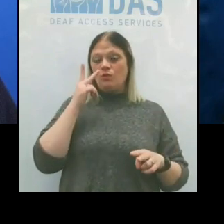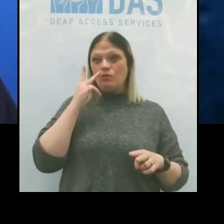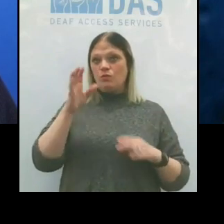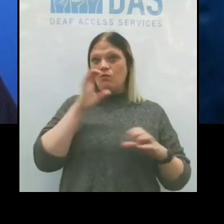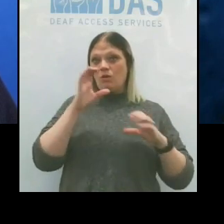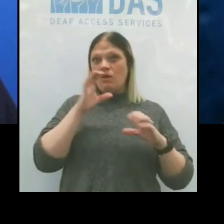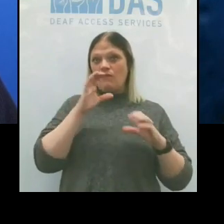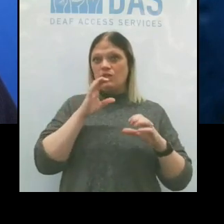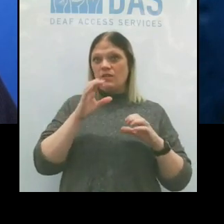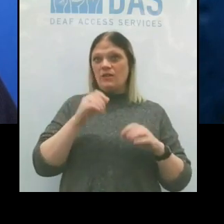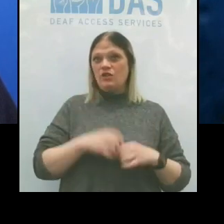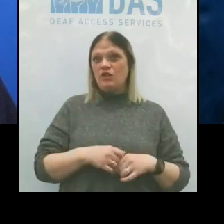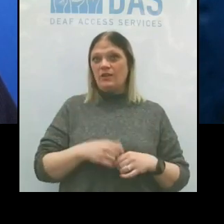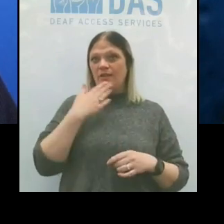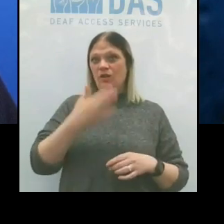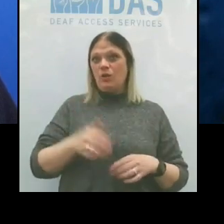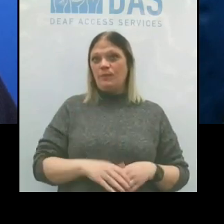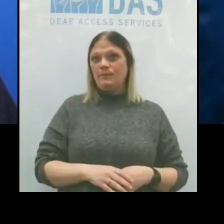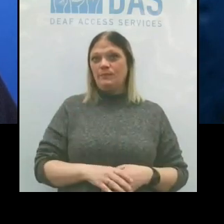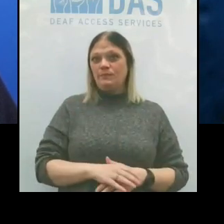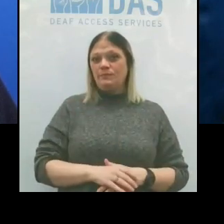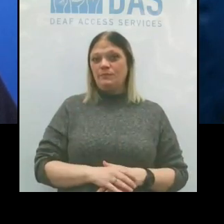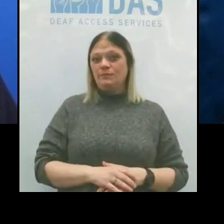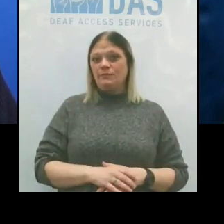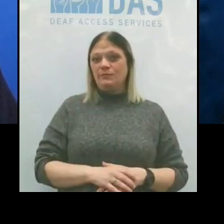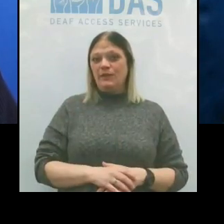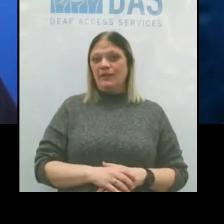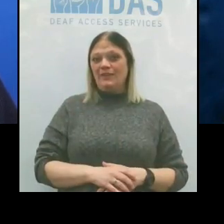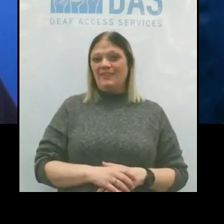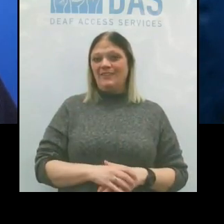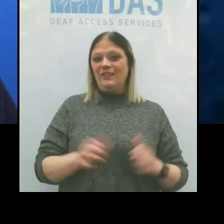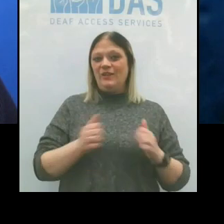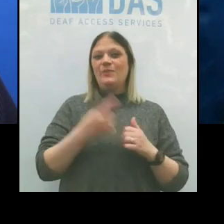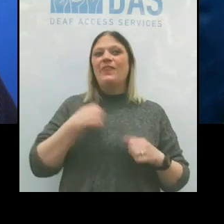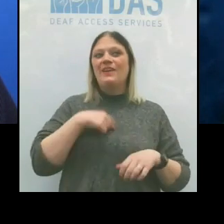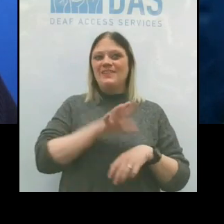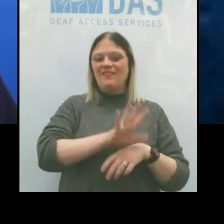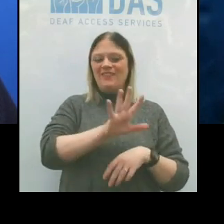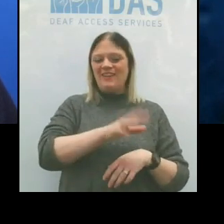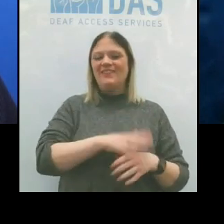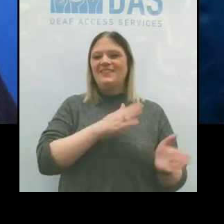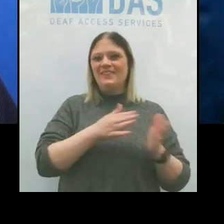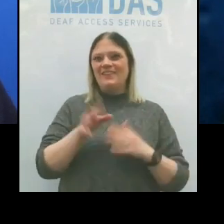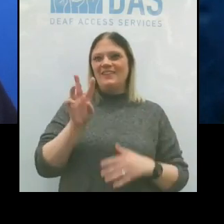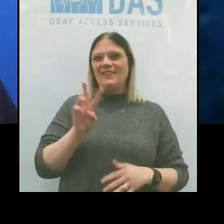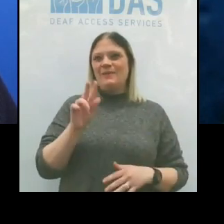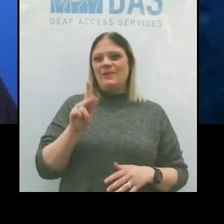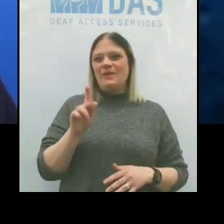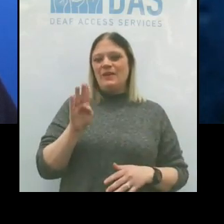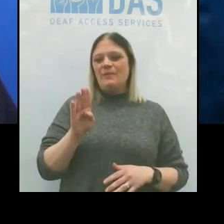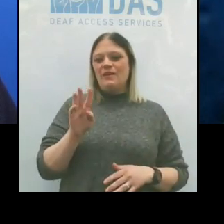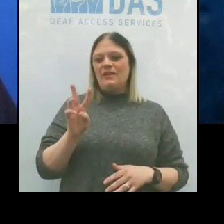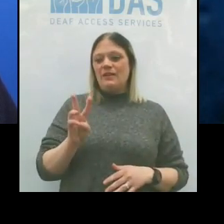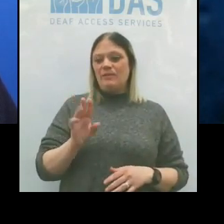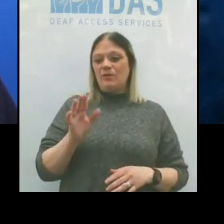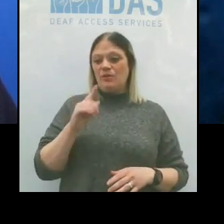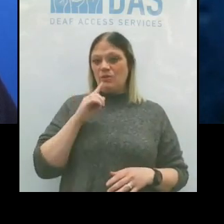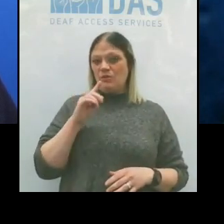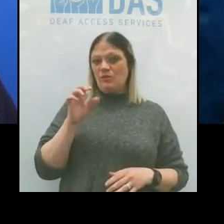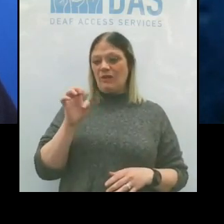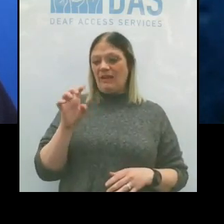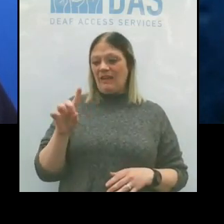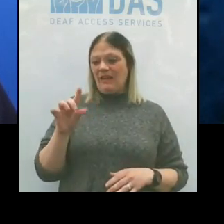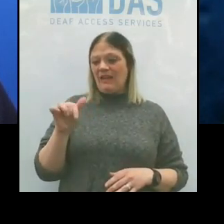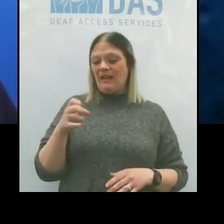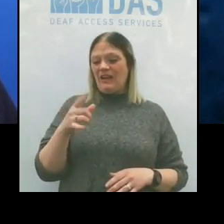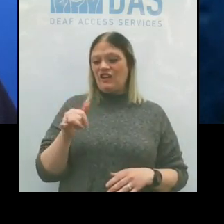John and Jackie at 5. Thanks so much. Yes. And finally, WKBW, Ed and Ashley, are you still on? Any other questions?